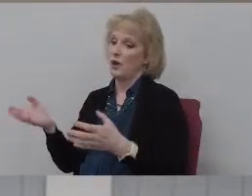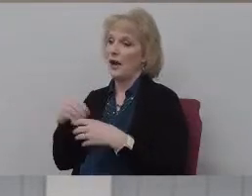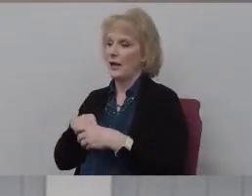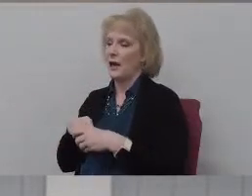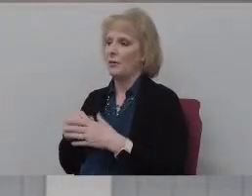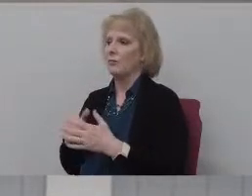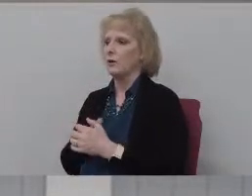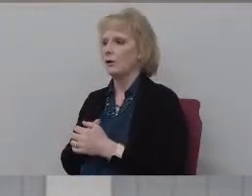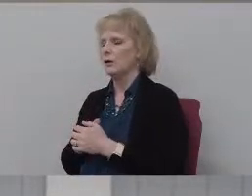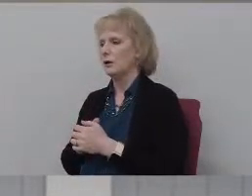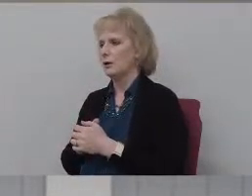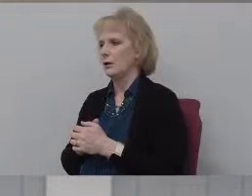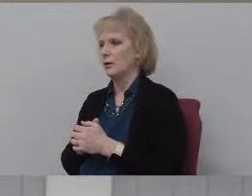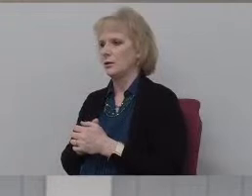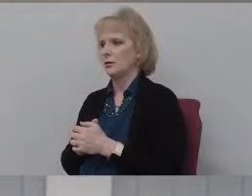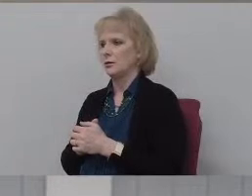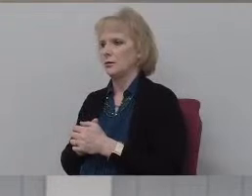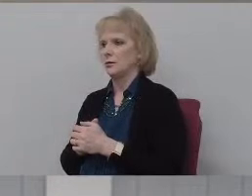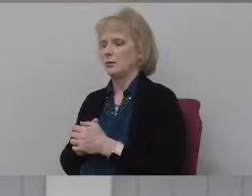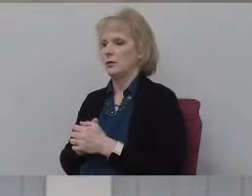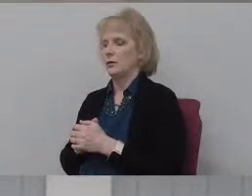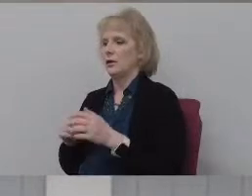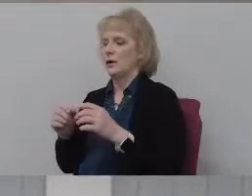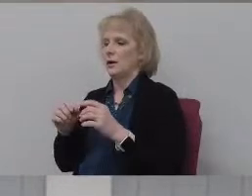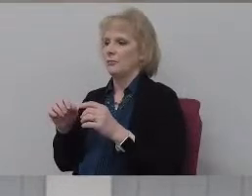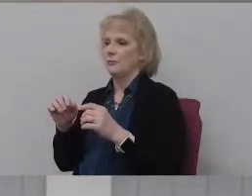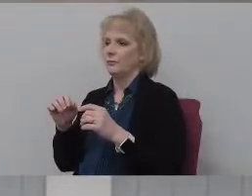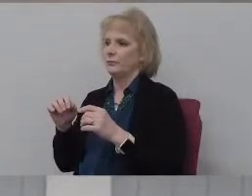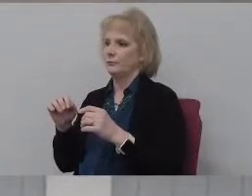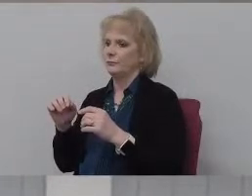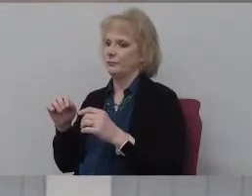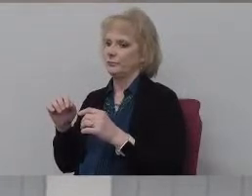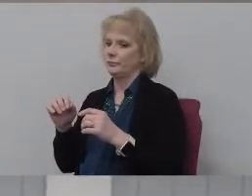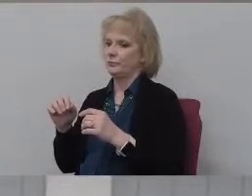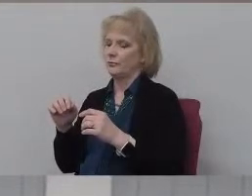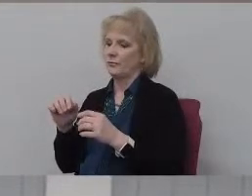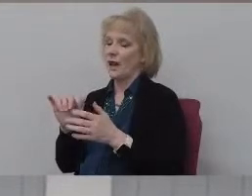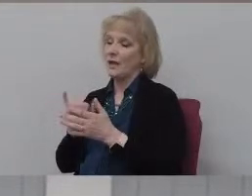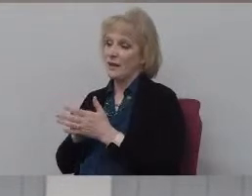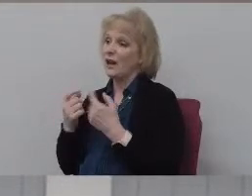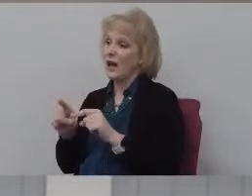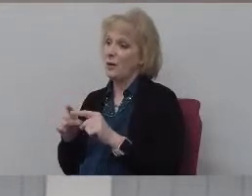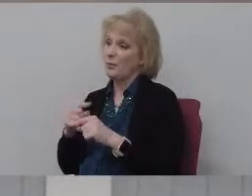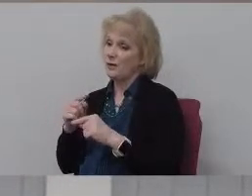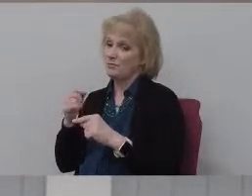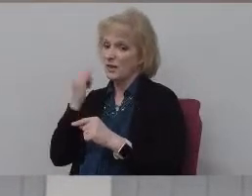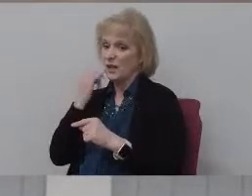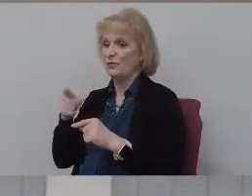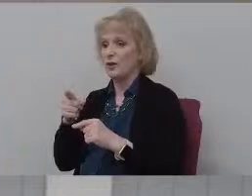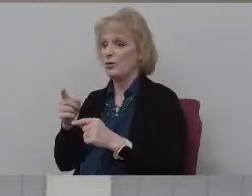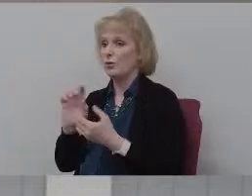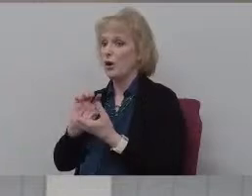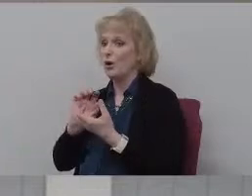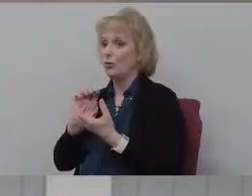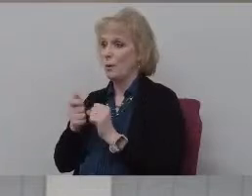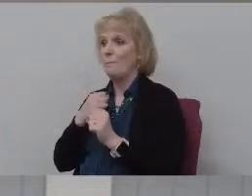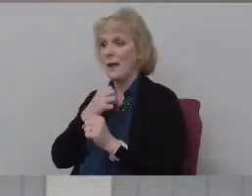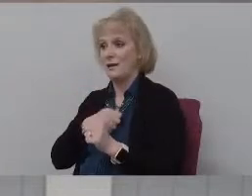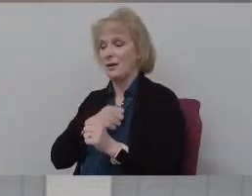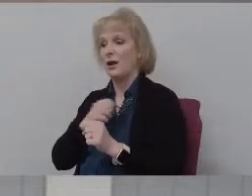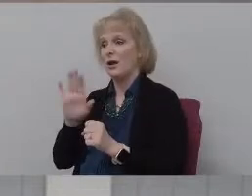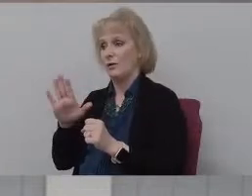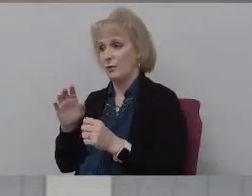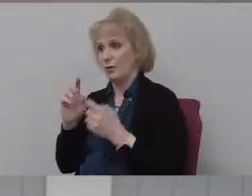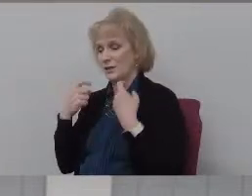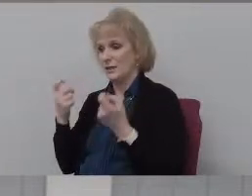sin. But you're not going to get rid of your sin until I tell you about it. And so, but it is clearly